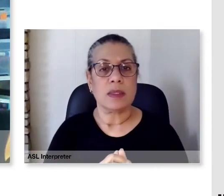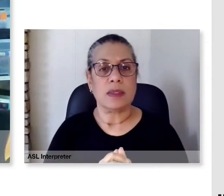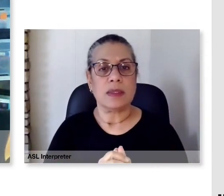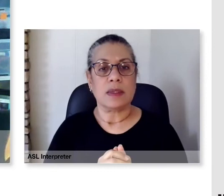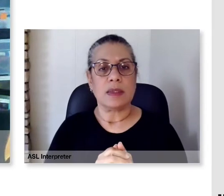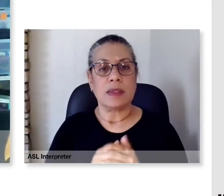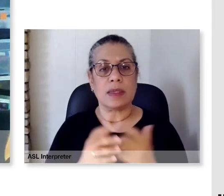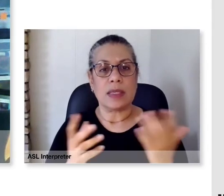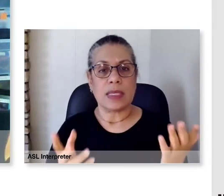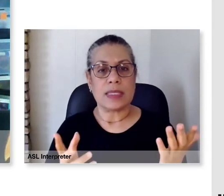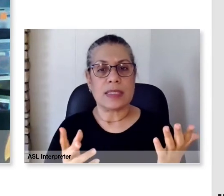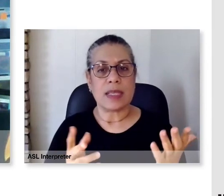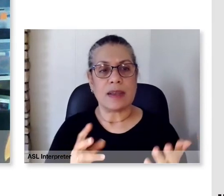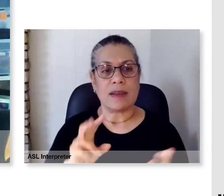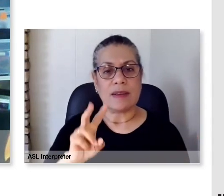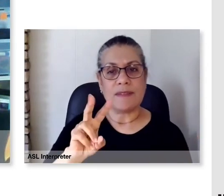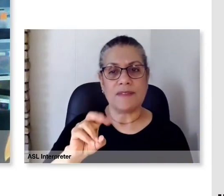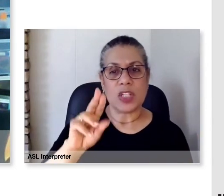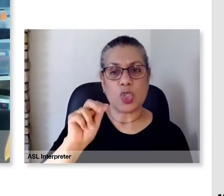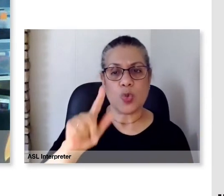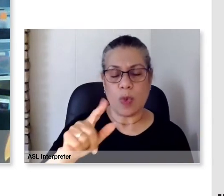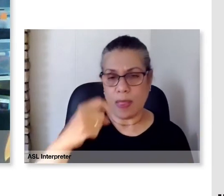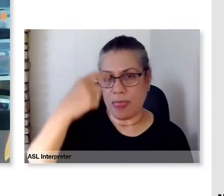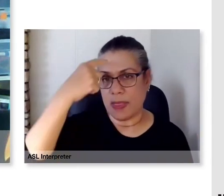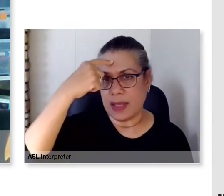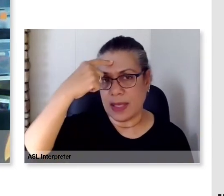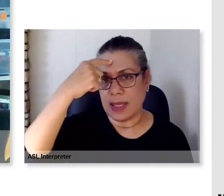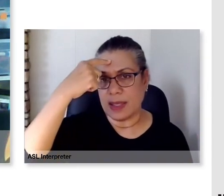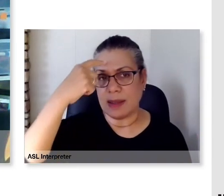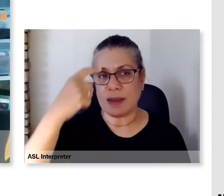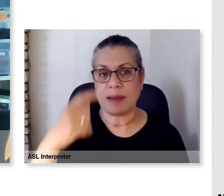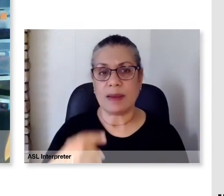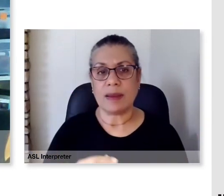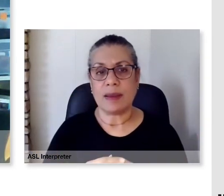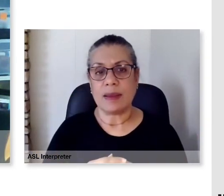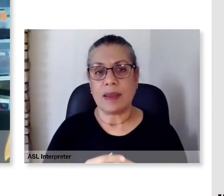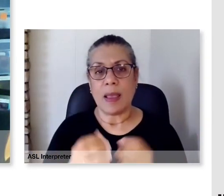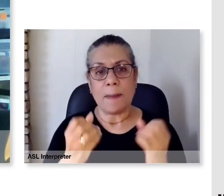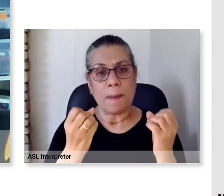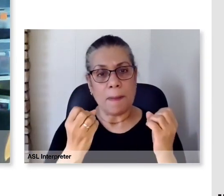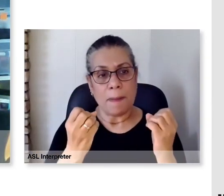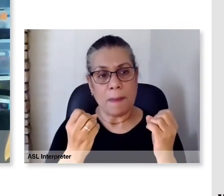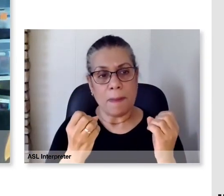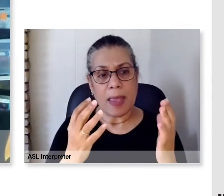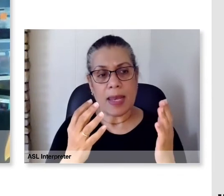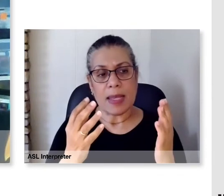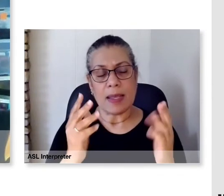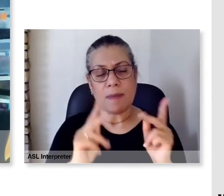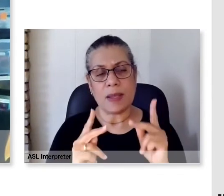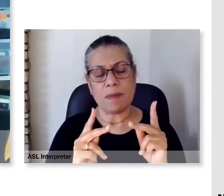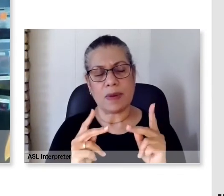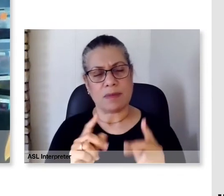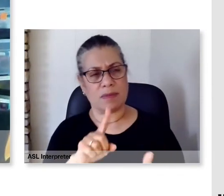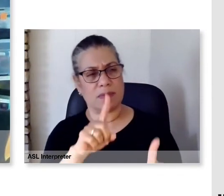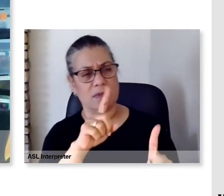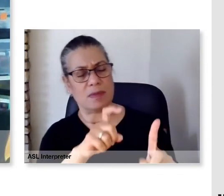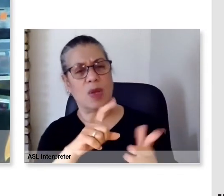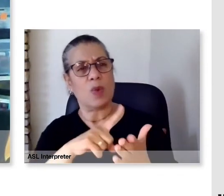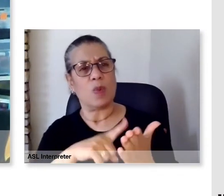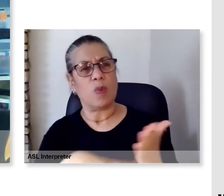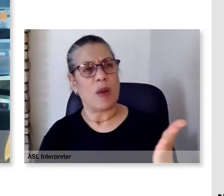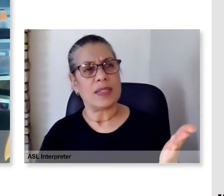of thinking, and there are many theories that question that sort of essentialism in art and